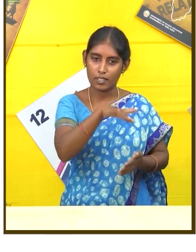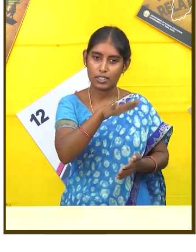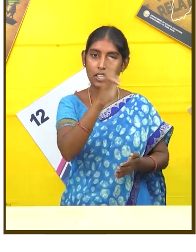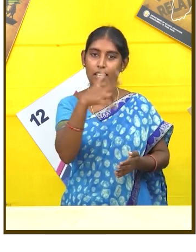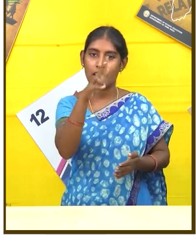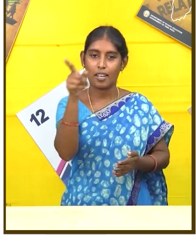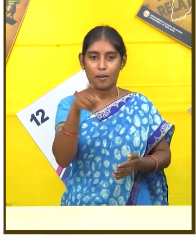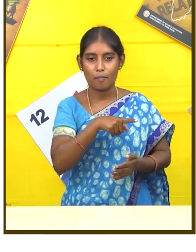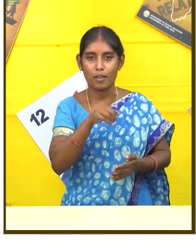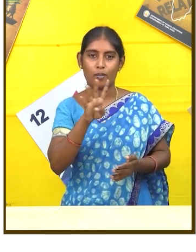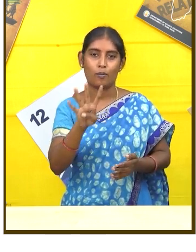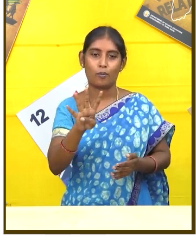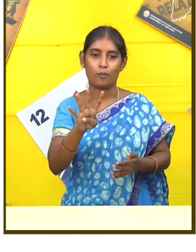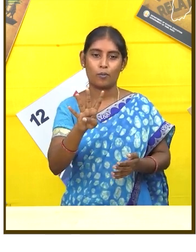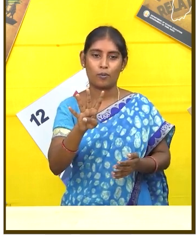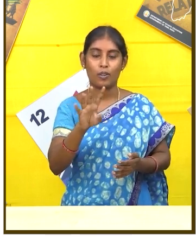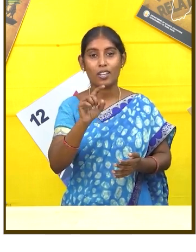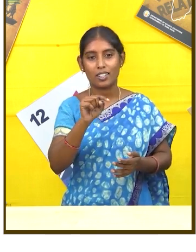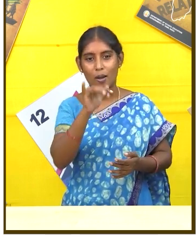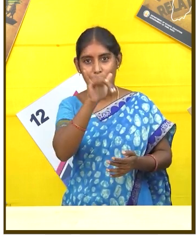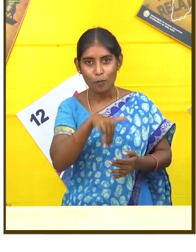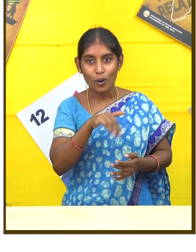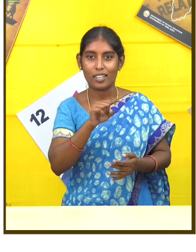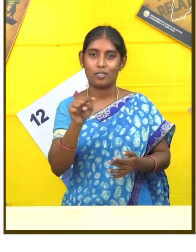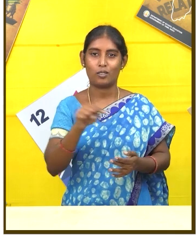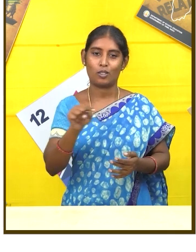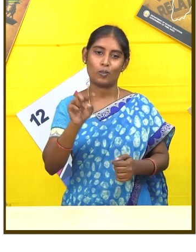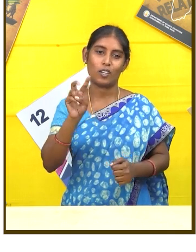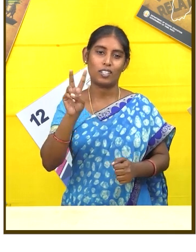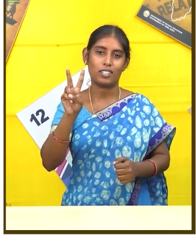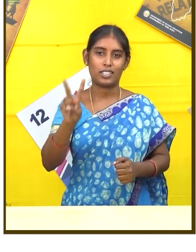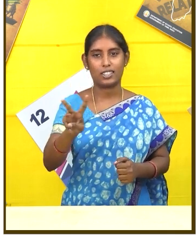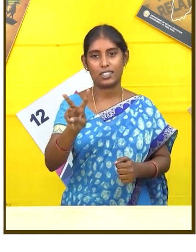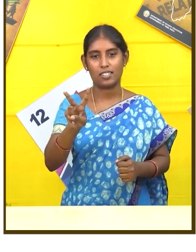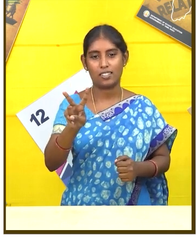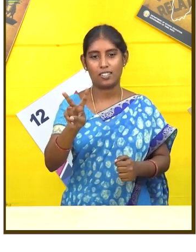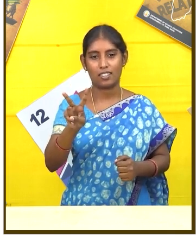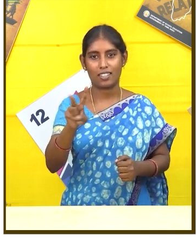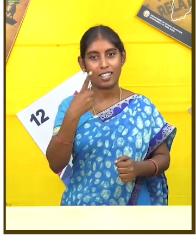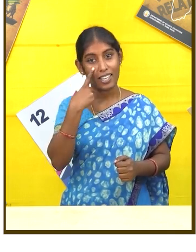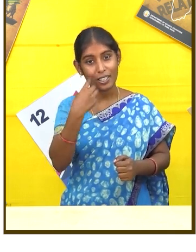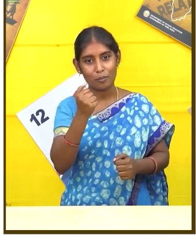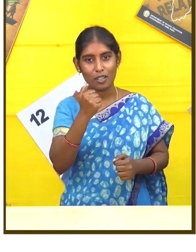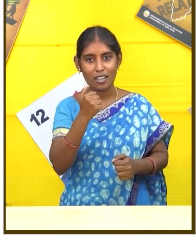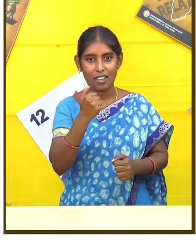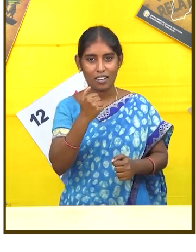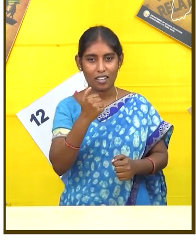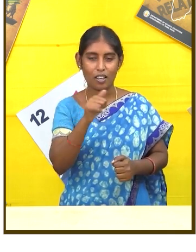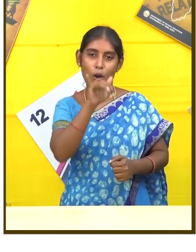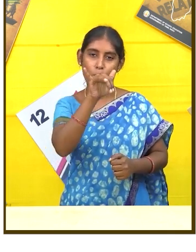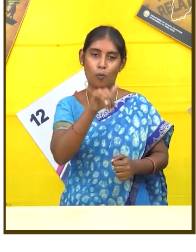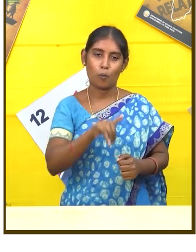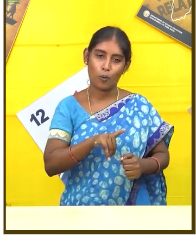4. 8 divided by 4, very simple division, so that is 2. So, you got the value of y as 2